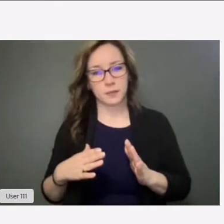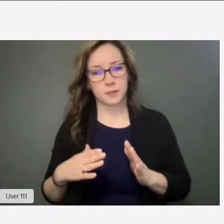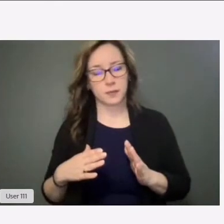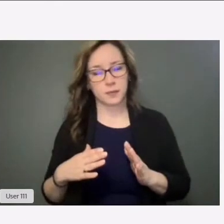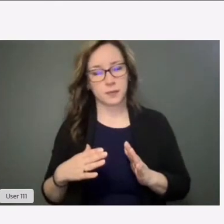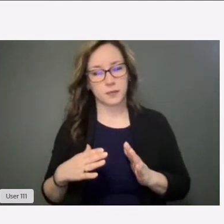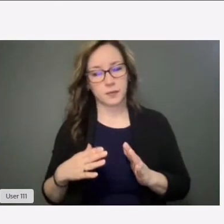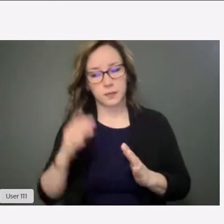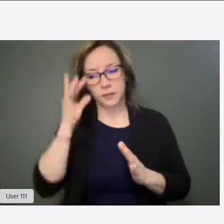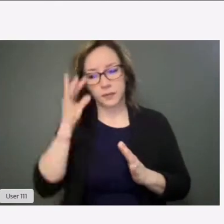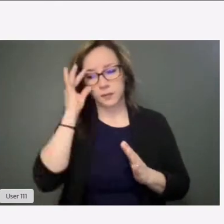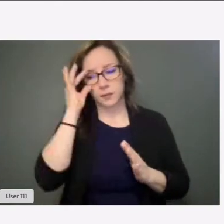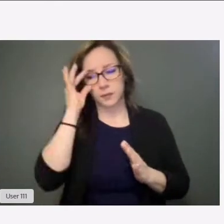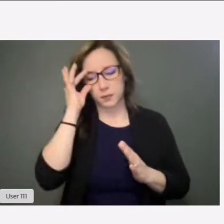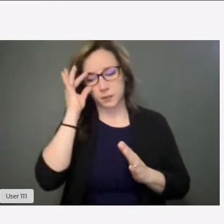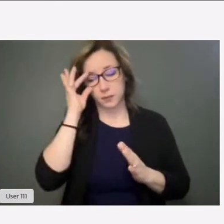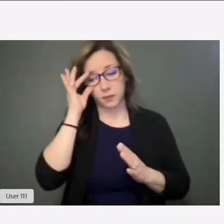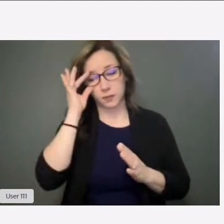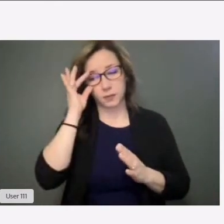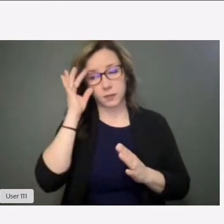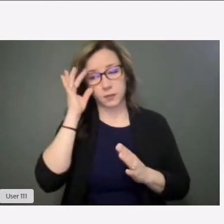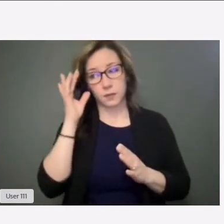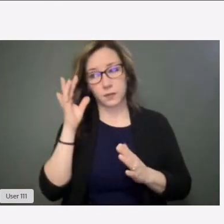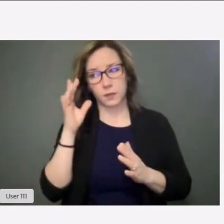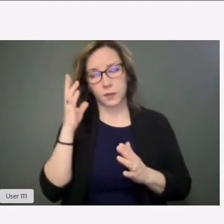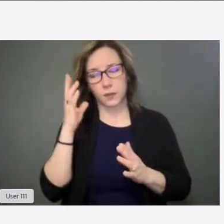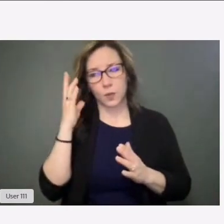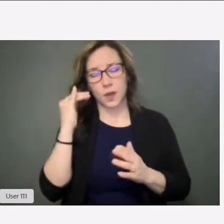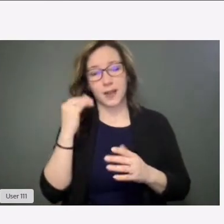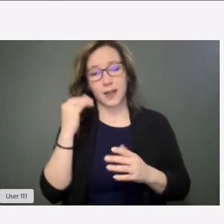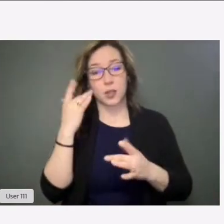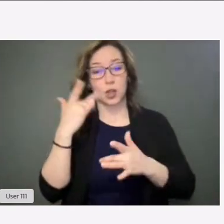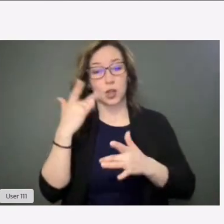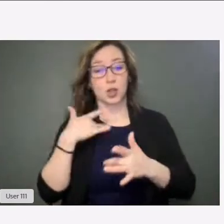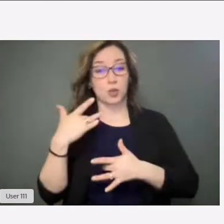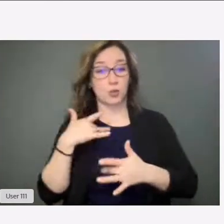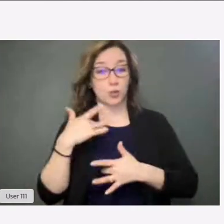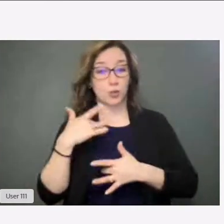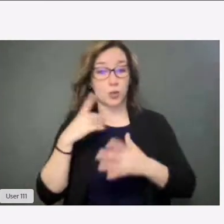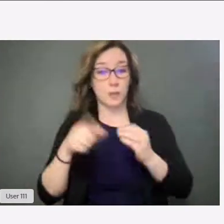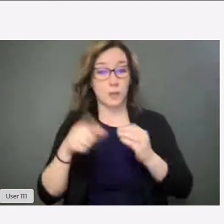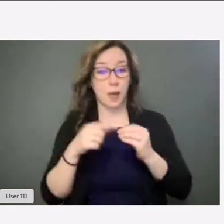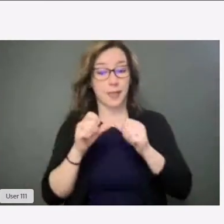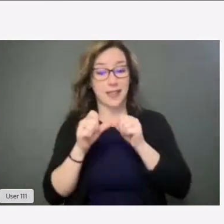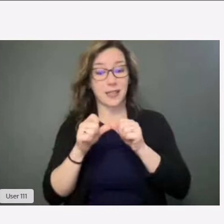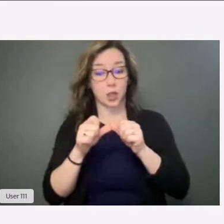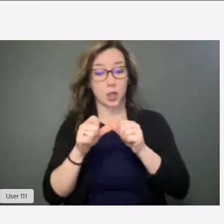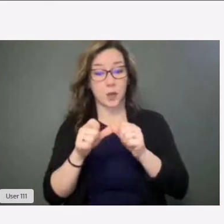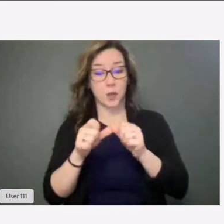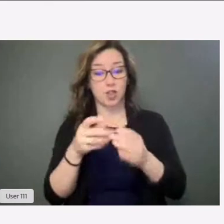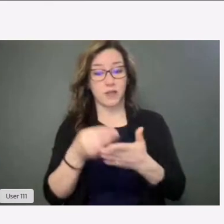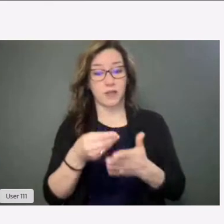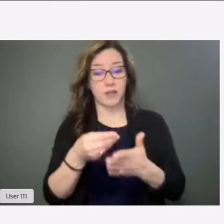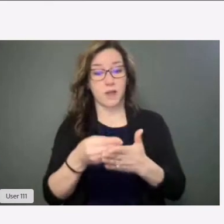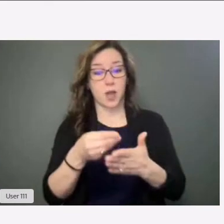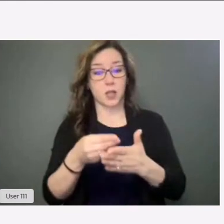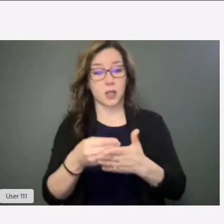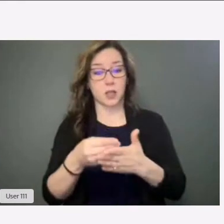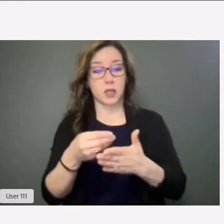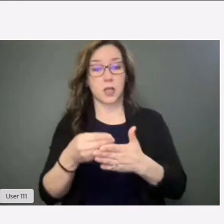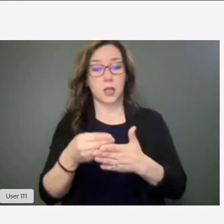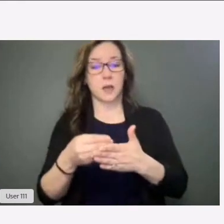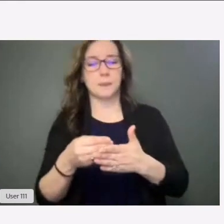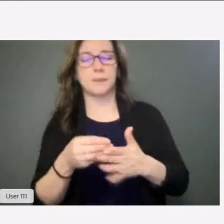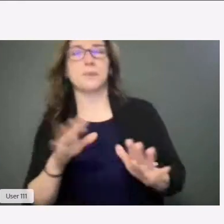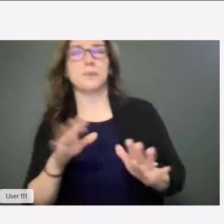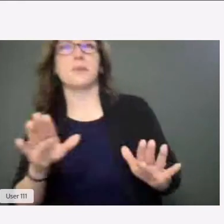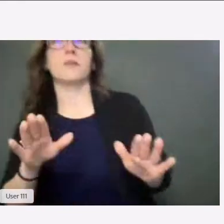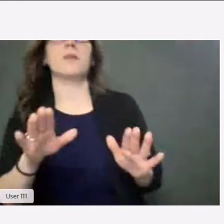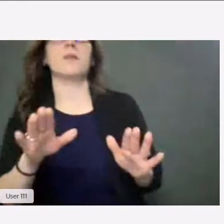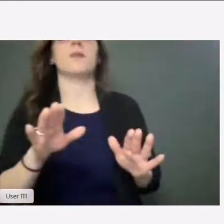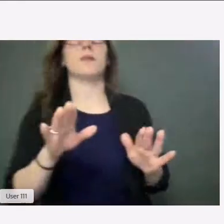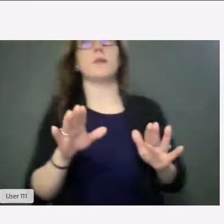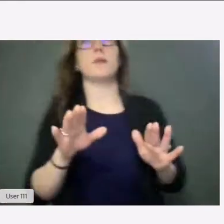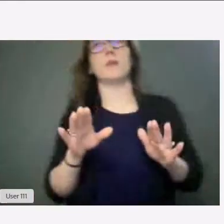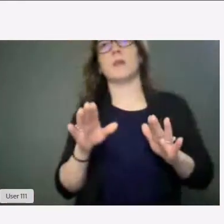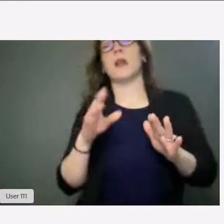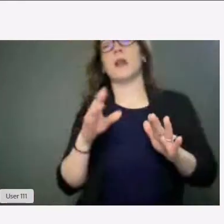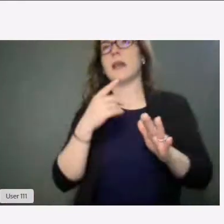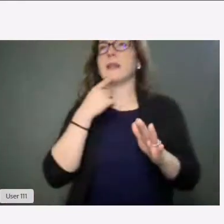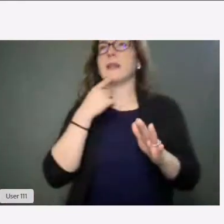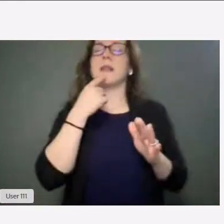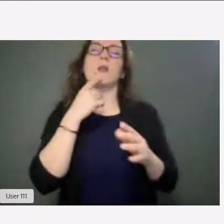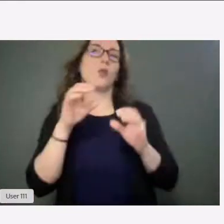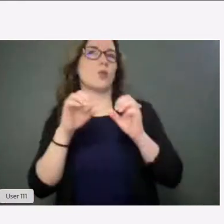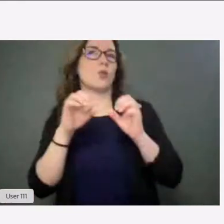because there is also a concern with this kind of then the continuation of the funding. I don't have to get again familiar, because what I said there is, you